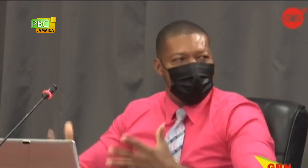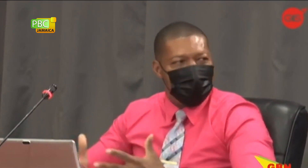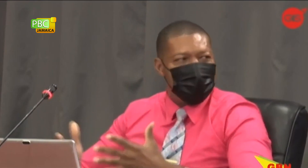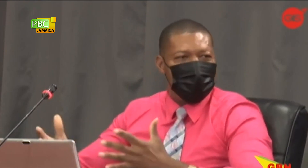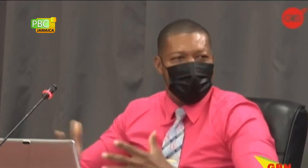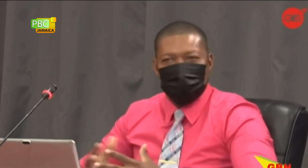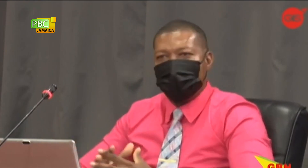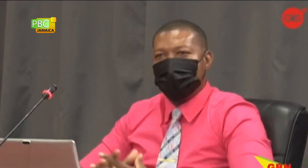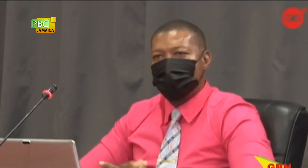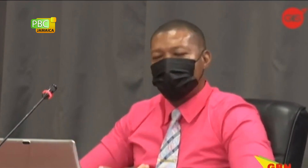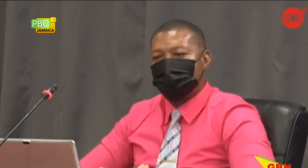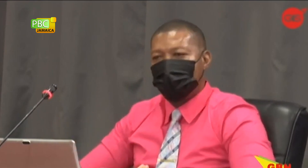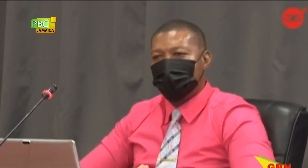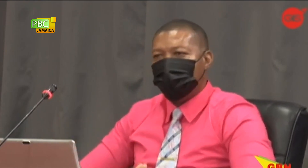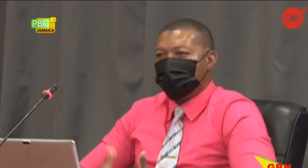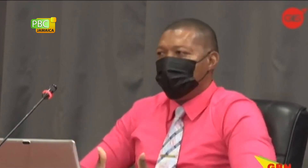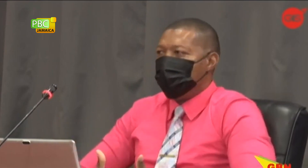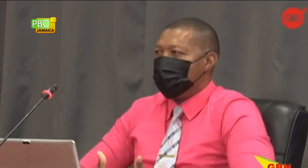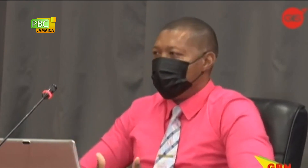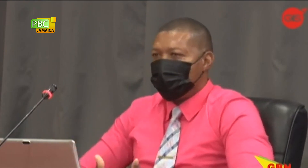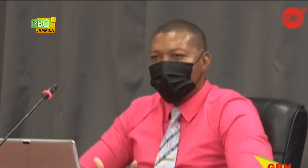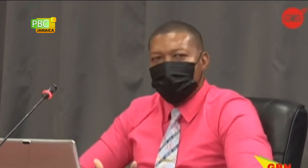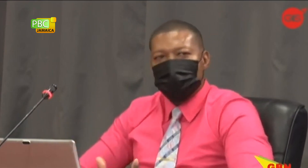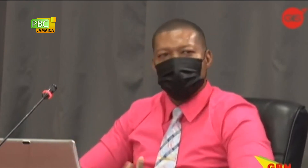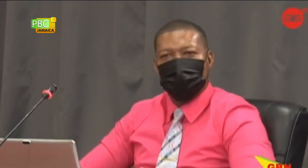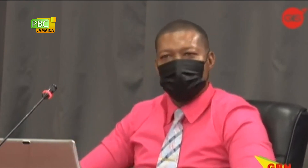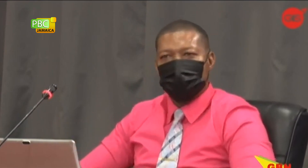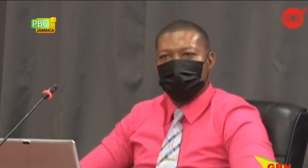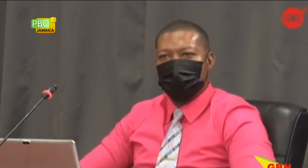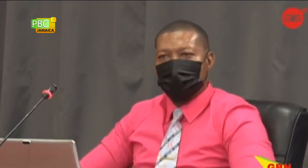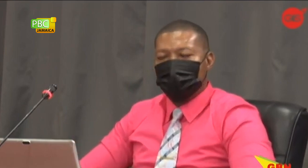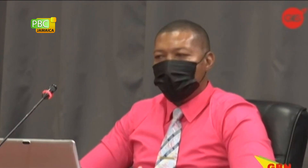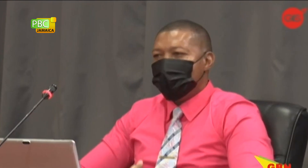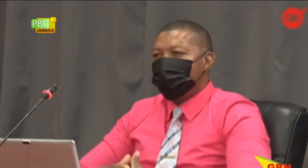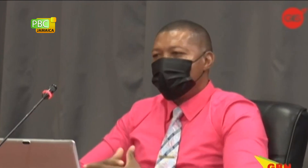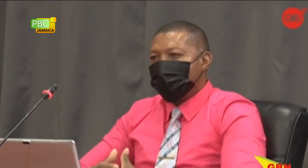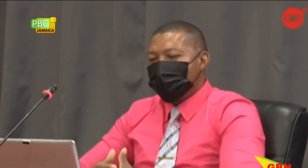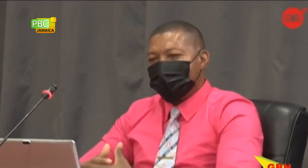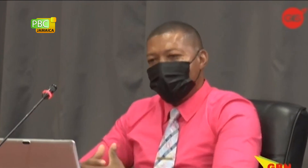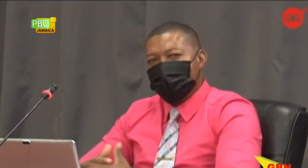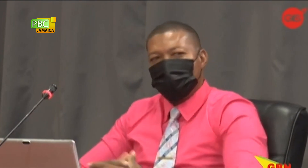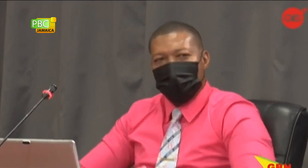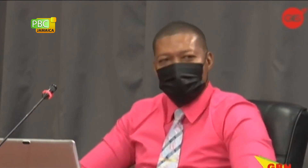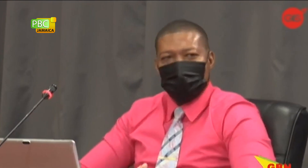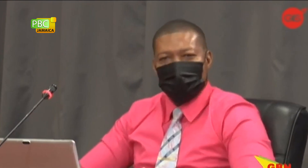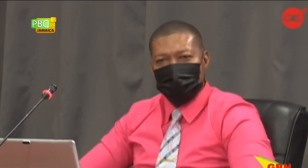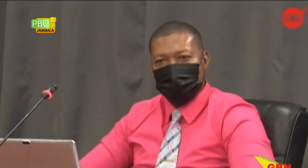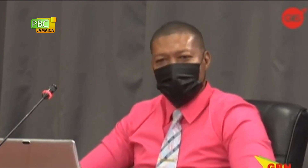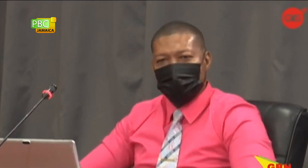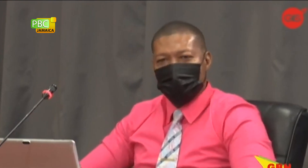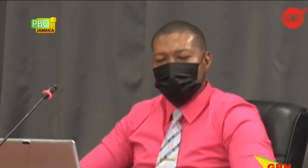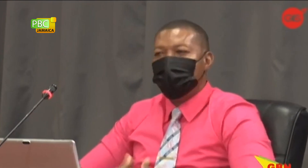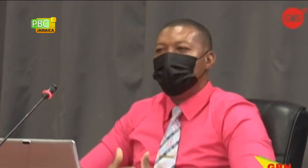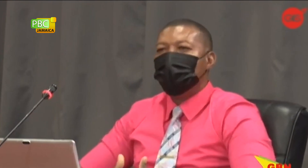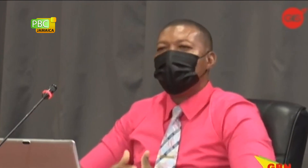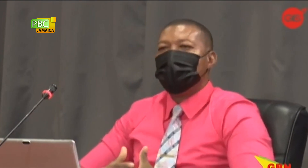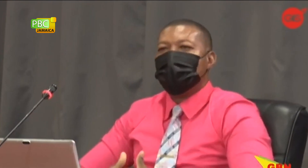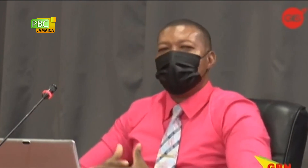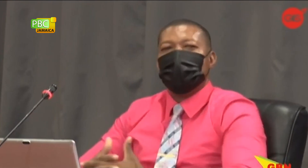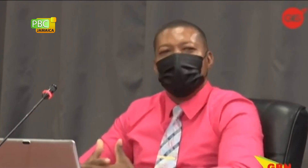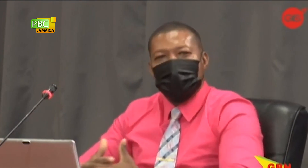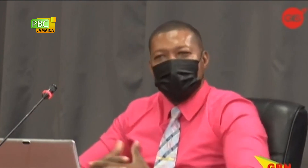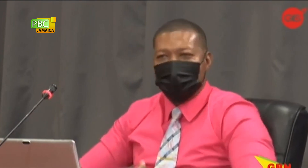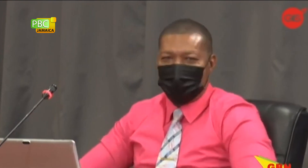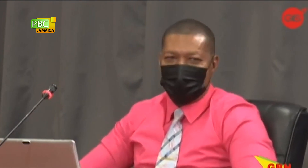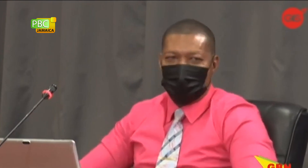on redundancy or otherwise, you are no longer employed, while you try to gain employment, your loan will not